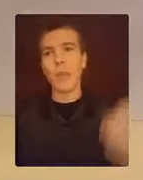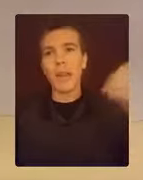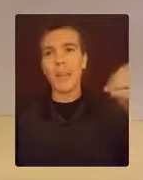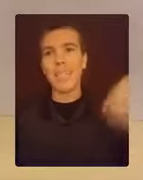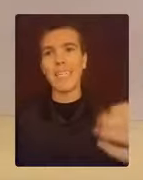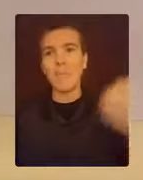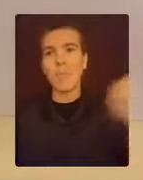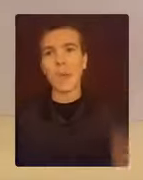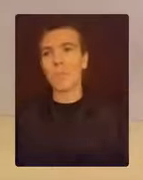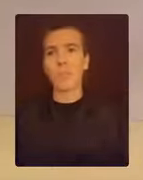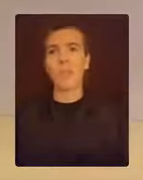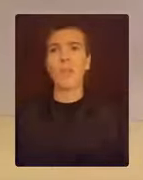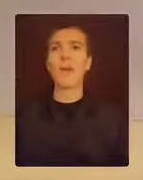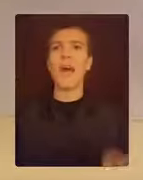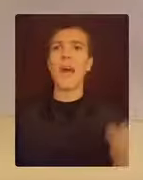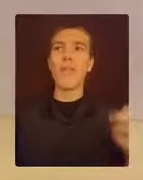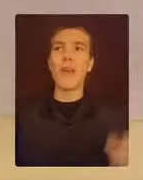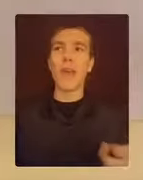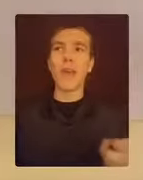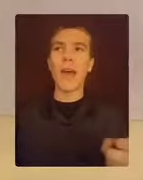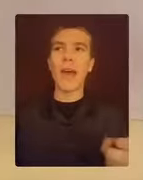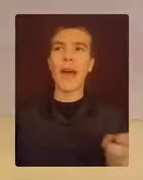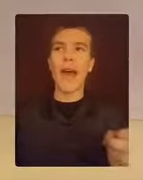REM, in a deep REM sleep,